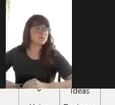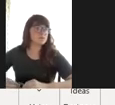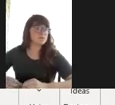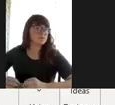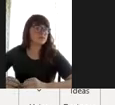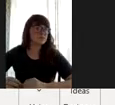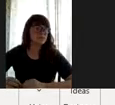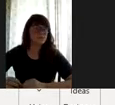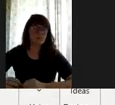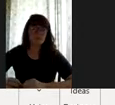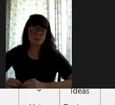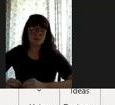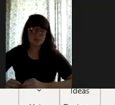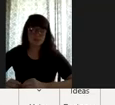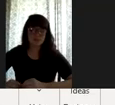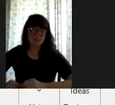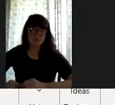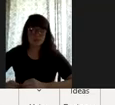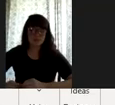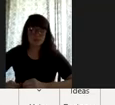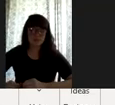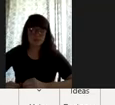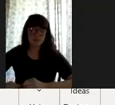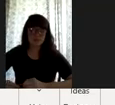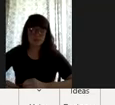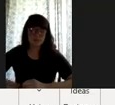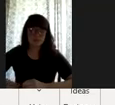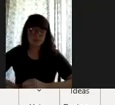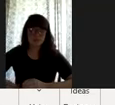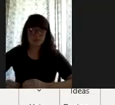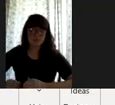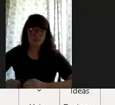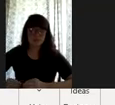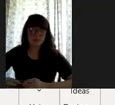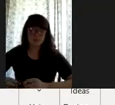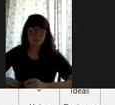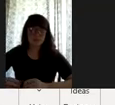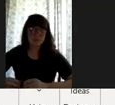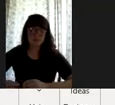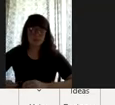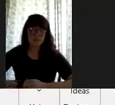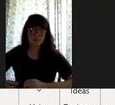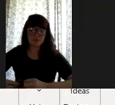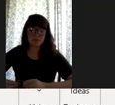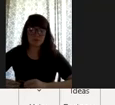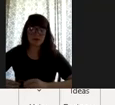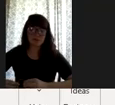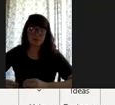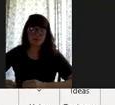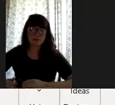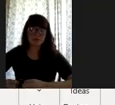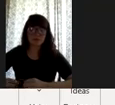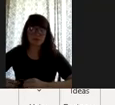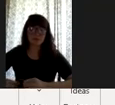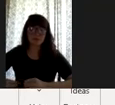What we find is that people may not feel confident to evangelize because they haven't unpacked the gift of salvation by exploring all